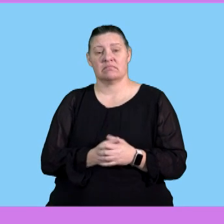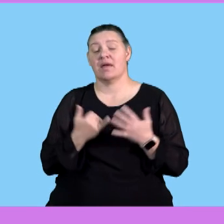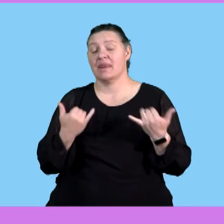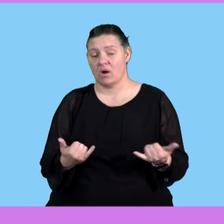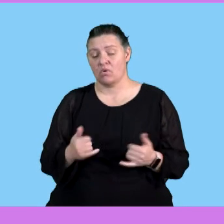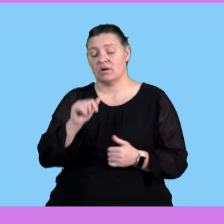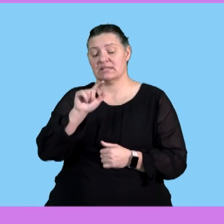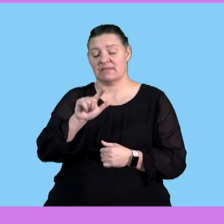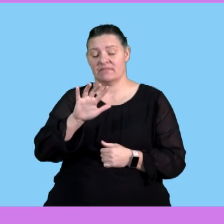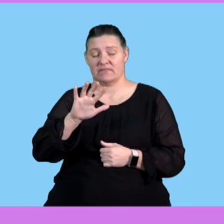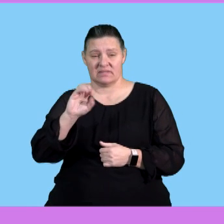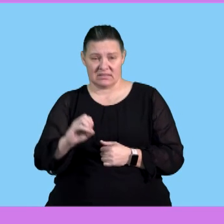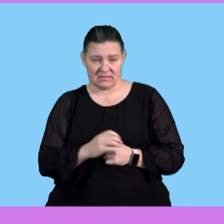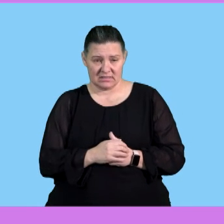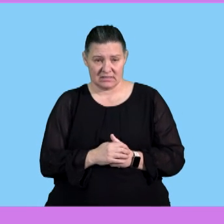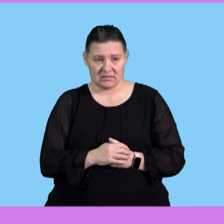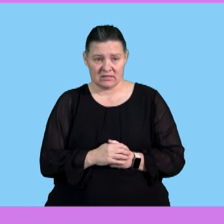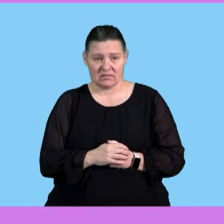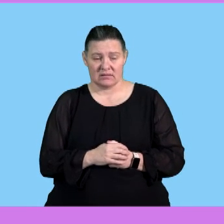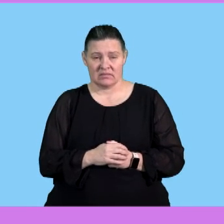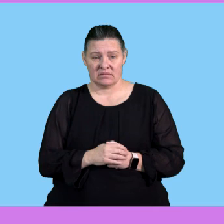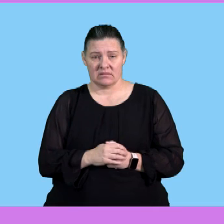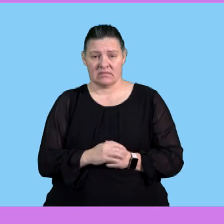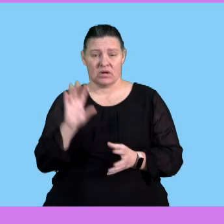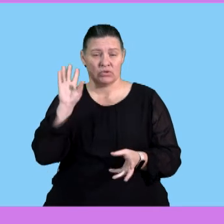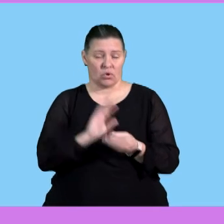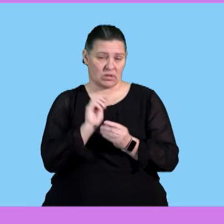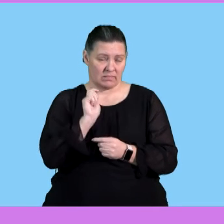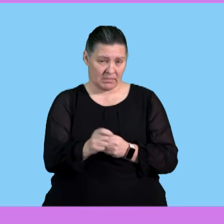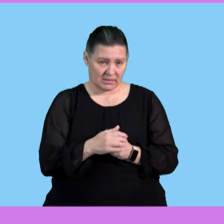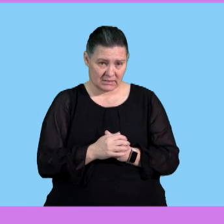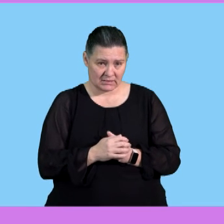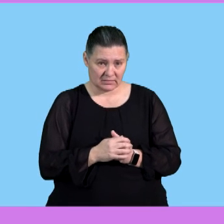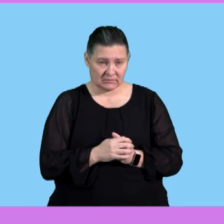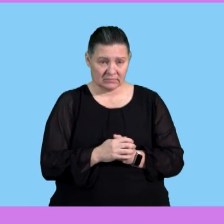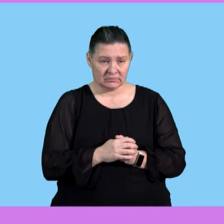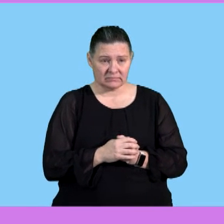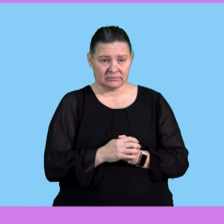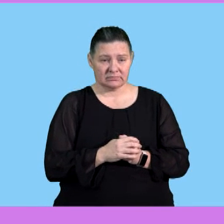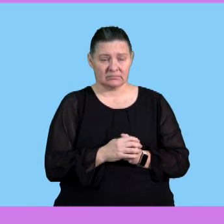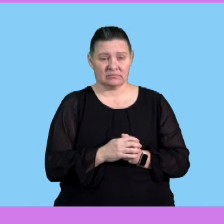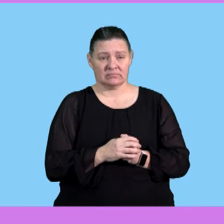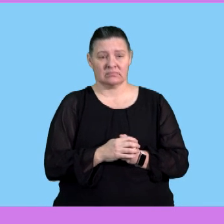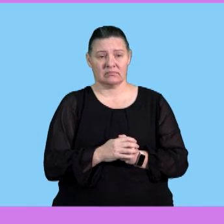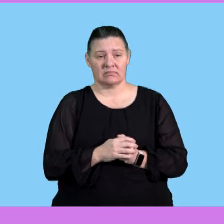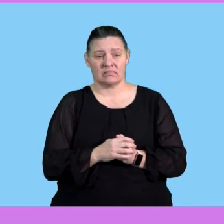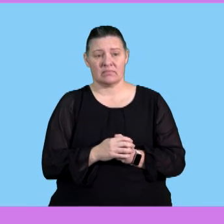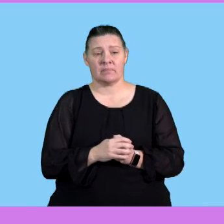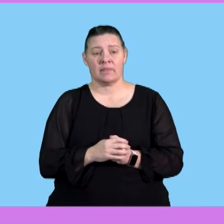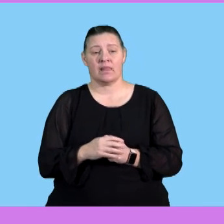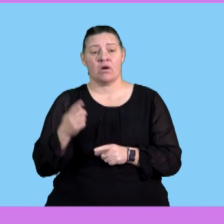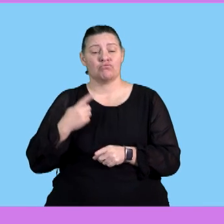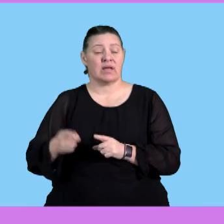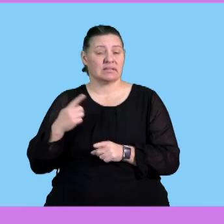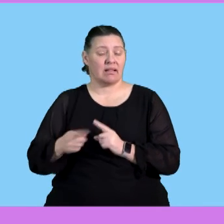lawnmower is now 750. That's the total repayment between those two. Then